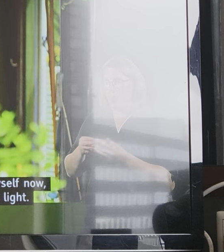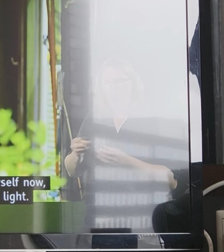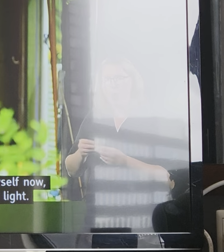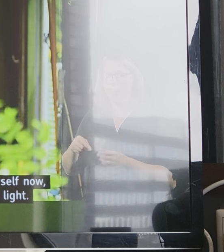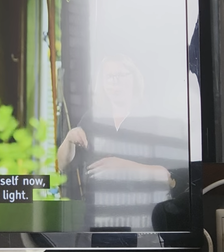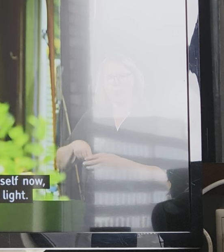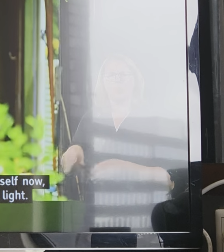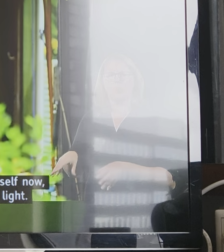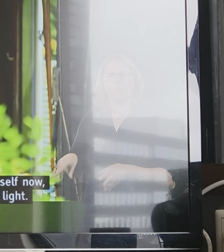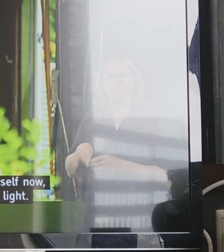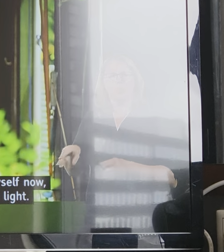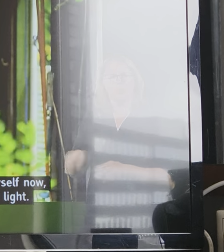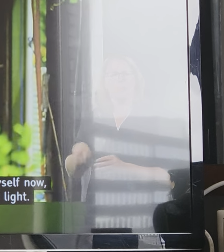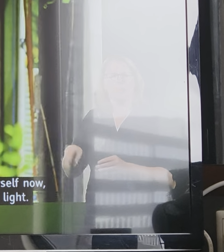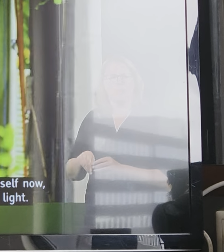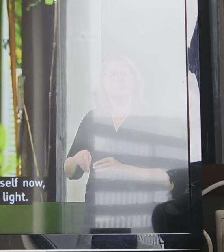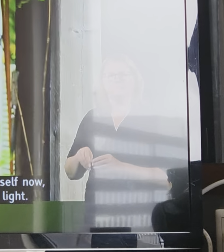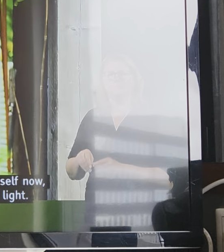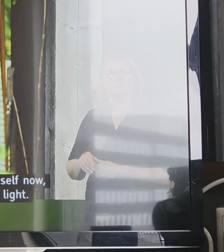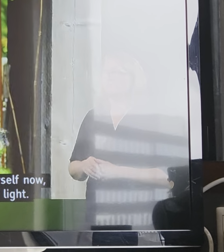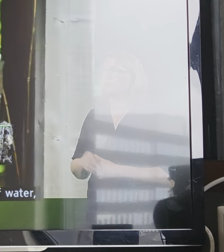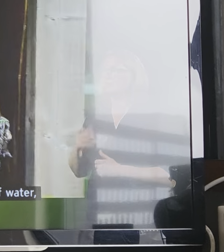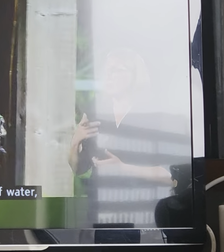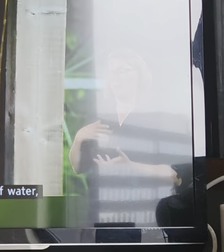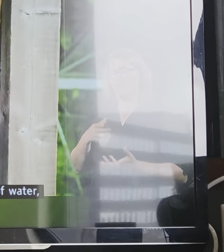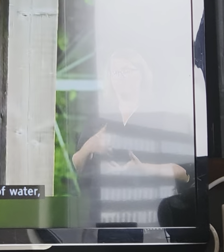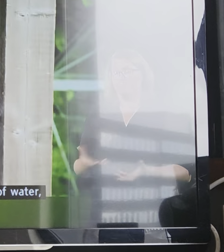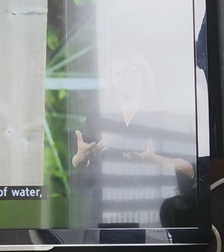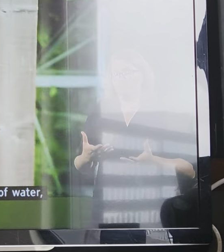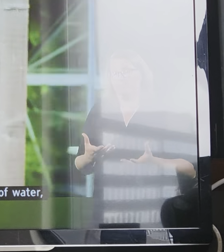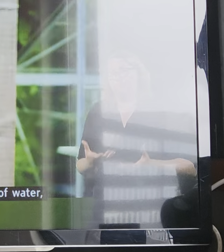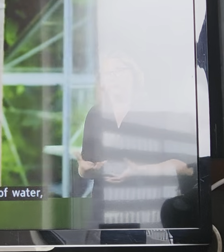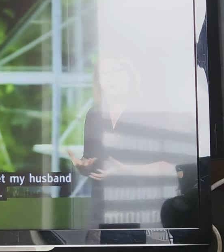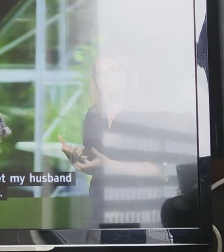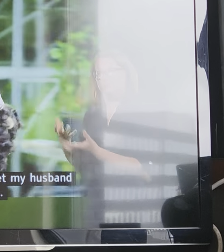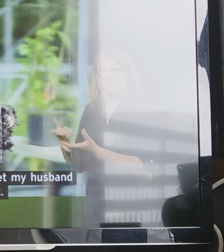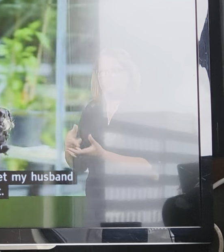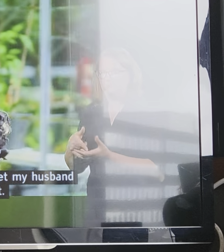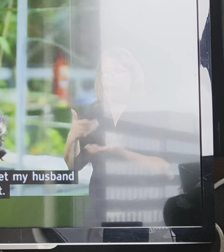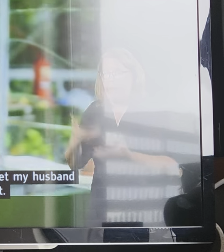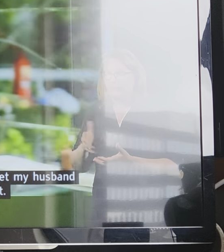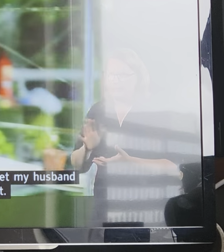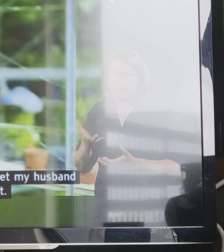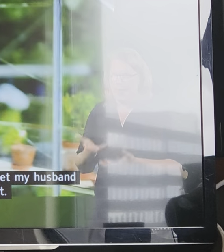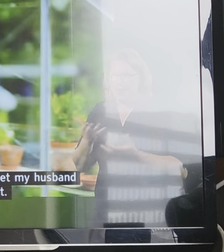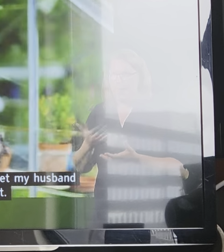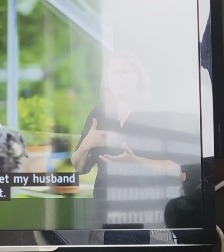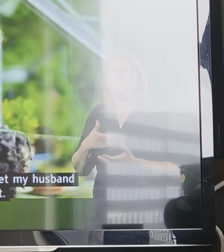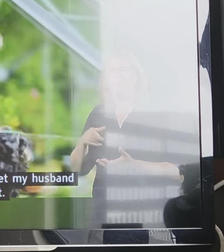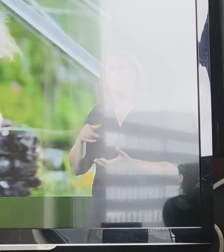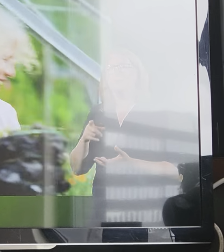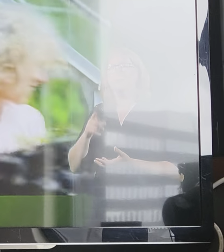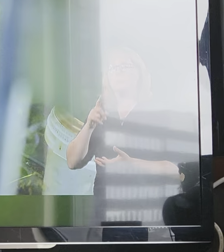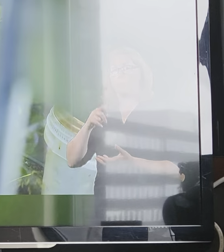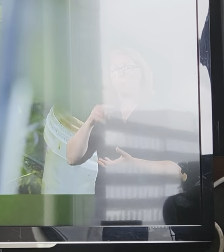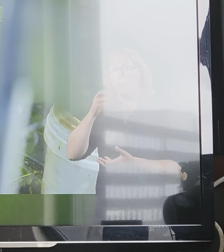bottom. And I can move it myself now because it's really light. But once it's full of water, I'm going to have to get my husband to hang